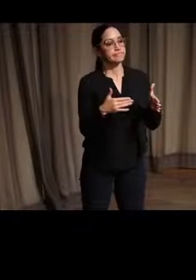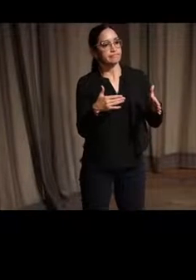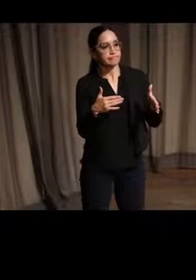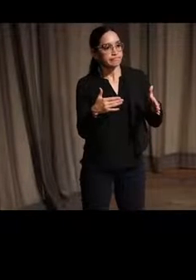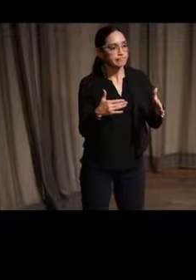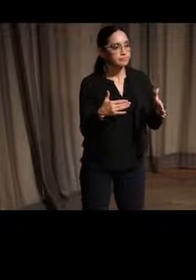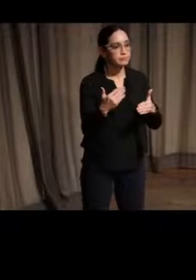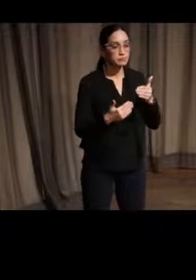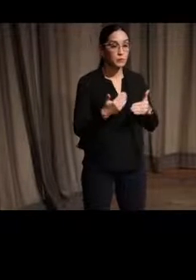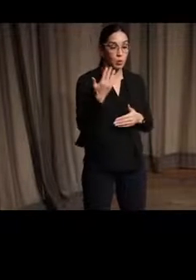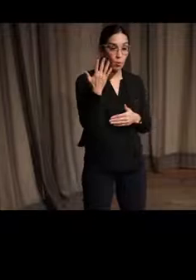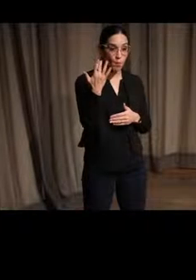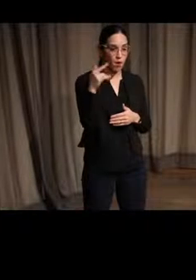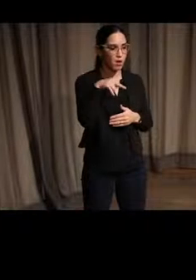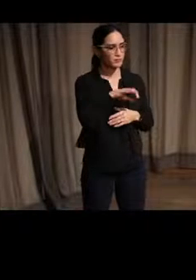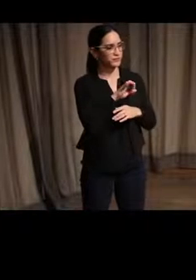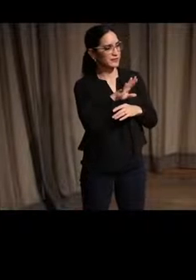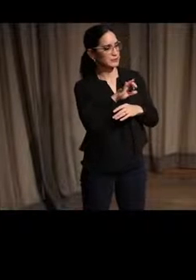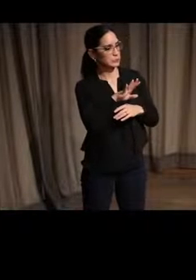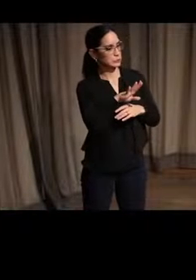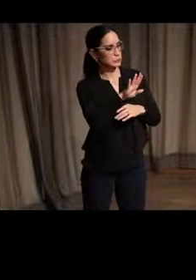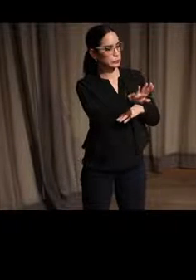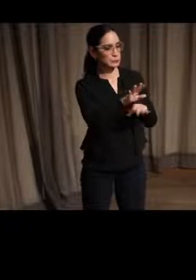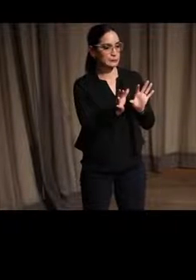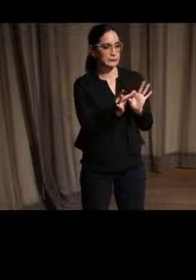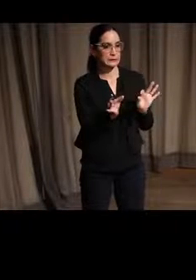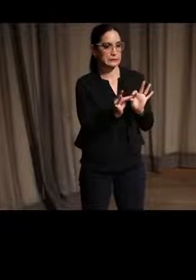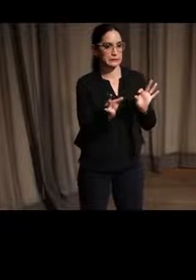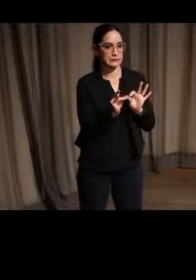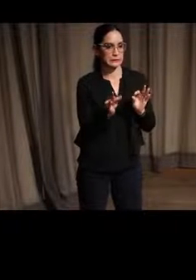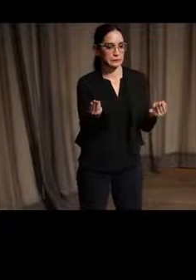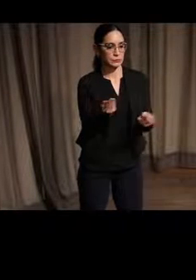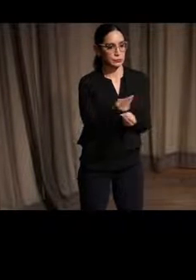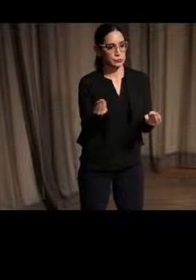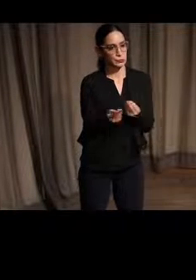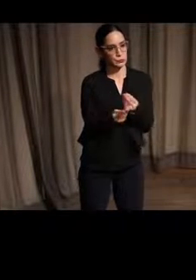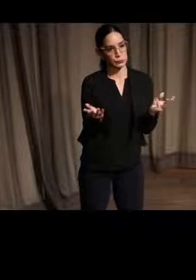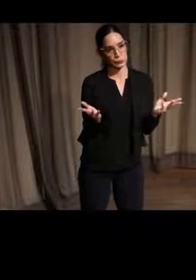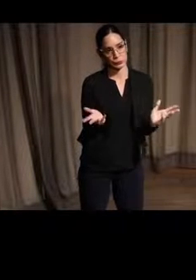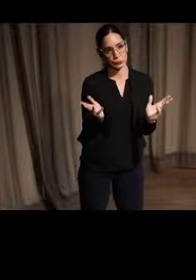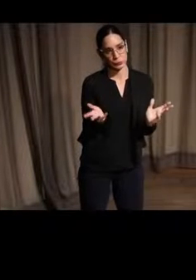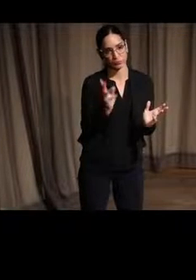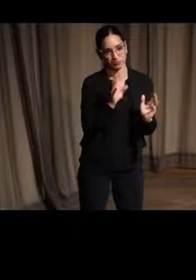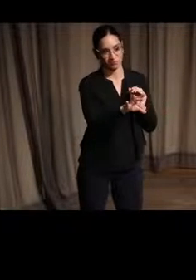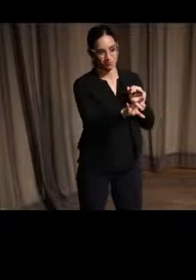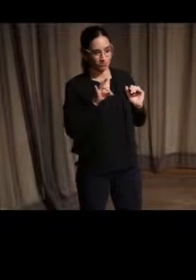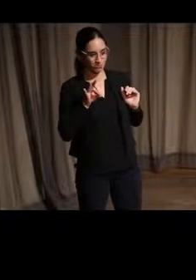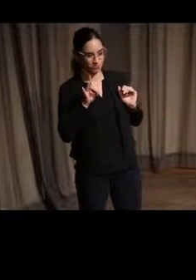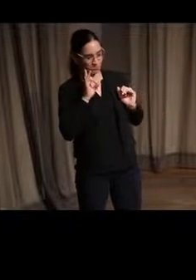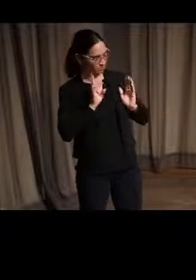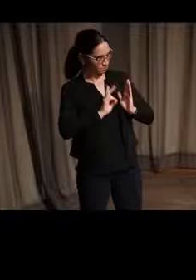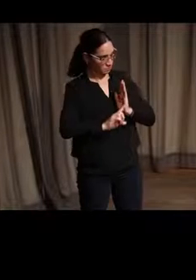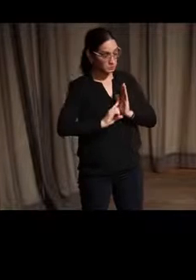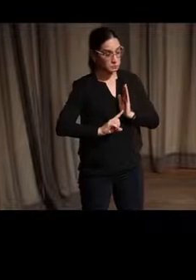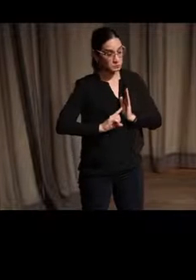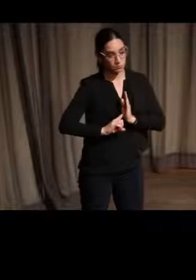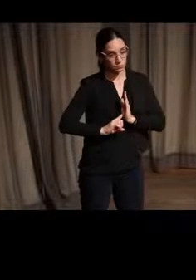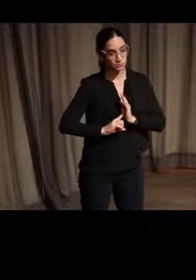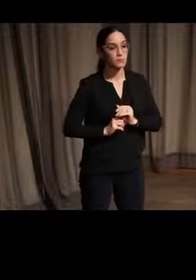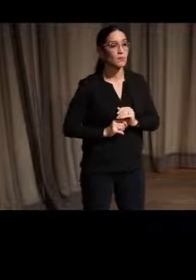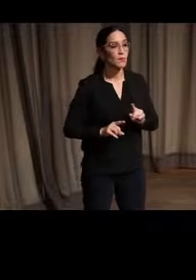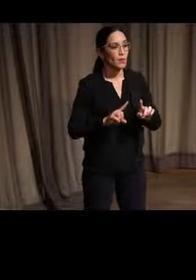Messenger messages. And so I wanted to talk about that because when you think about medication